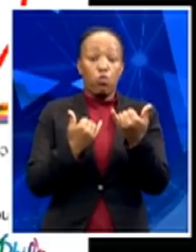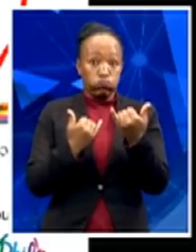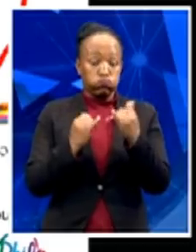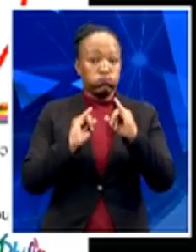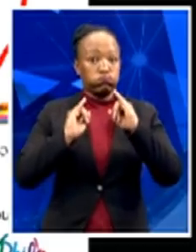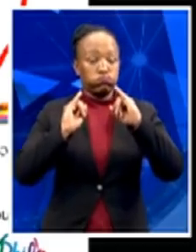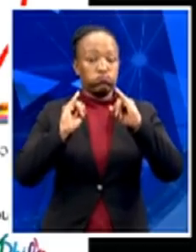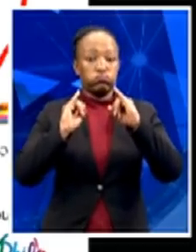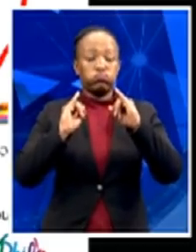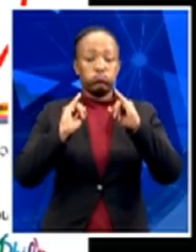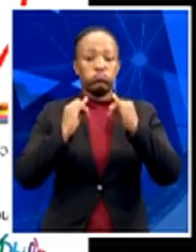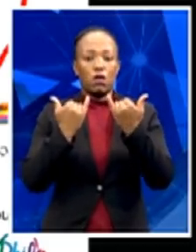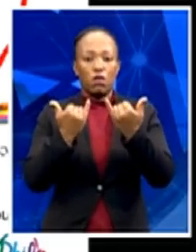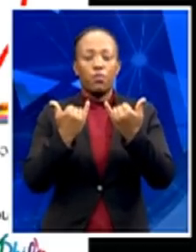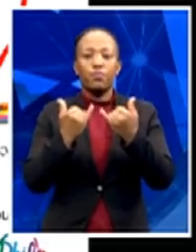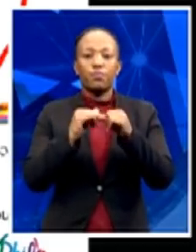move up very